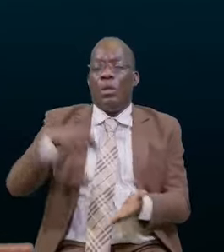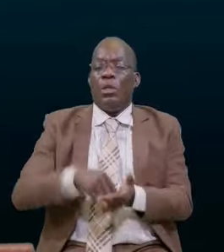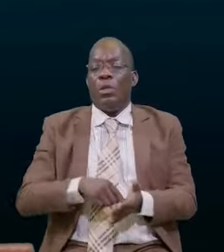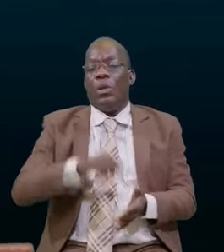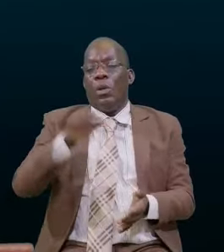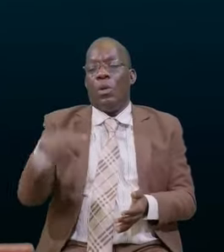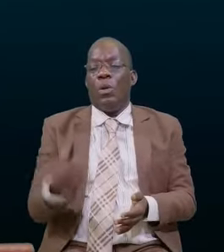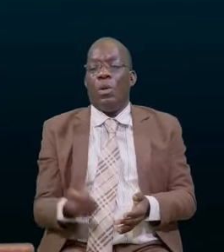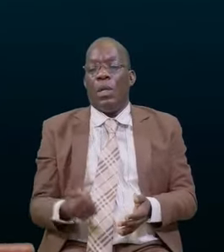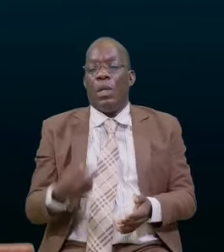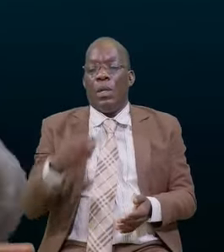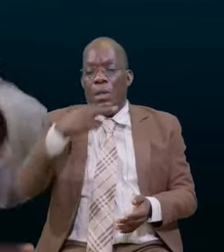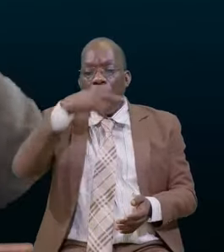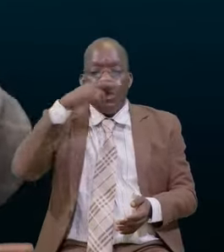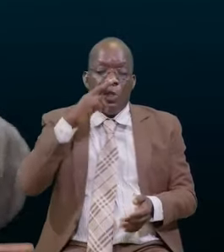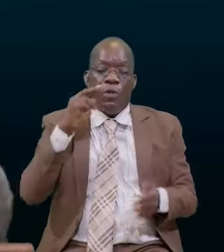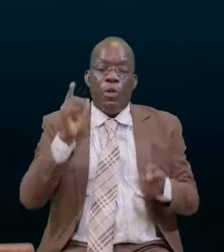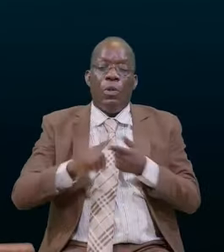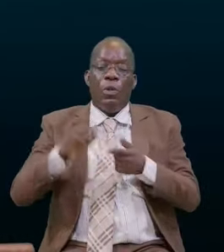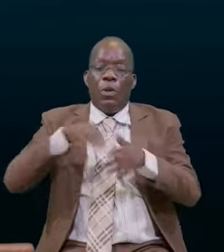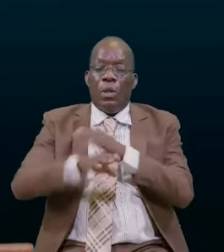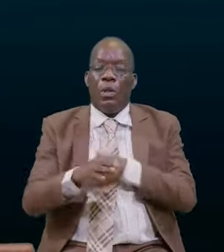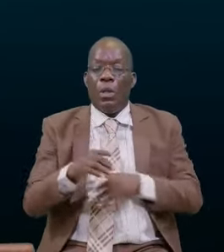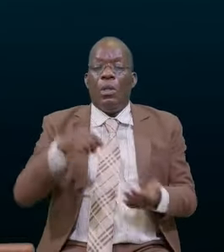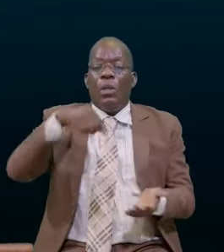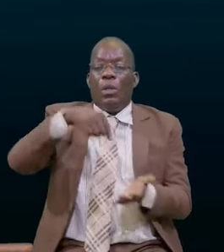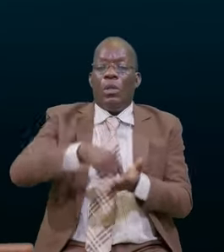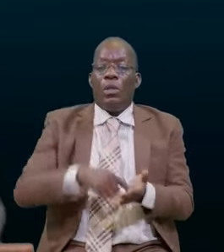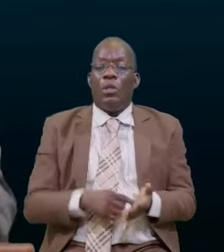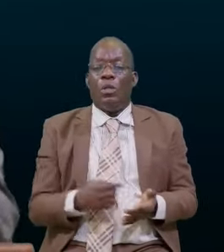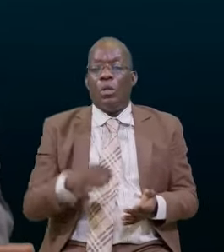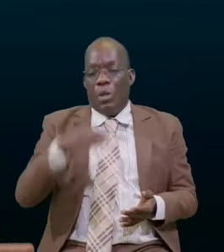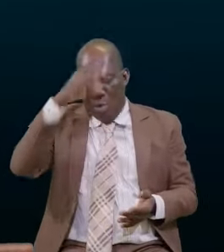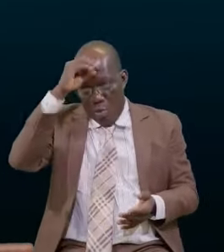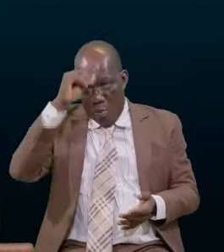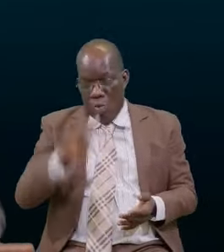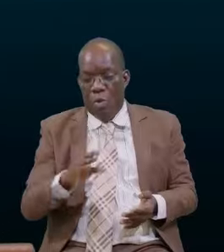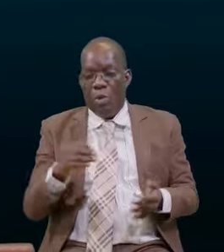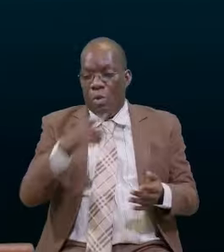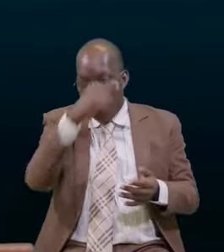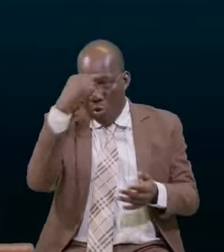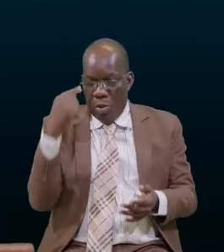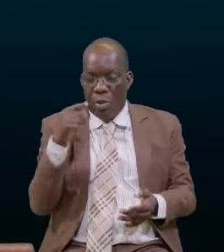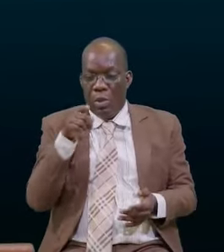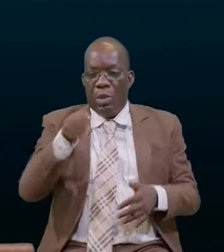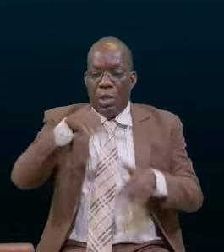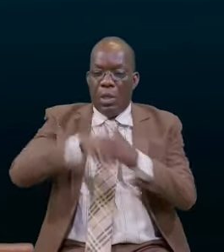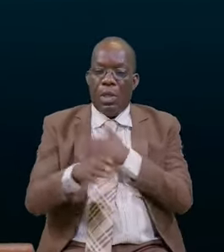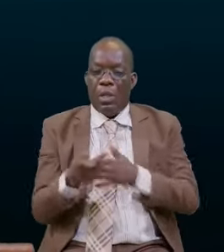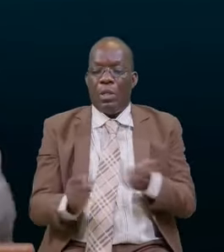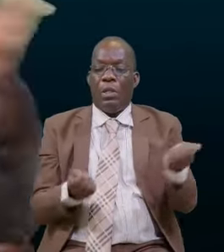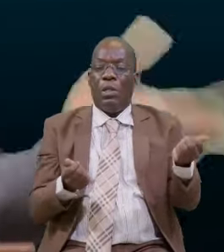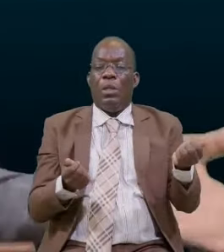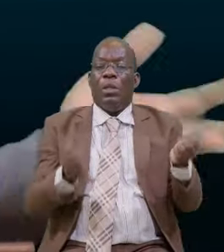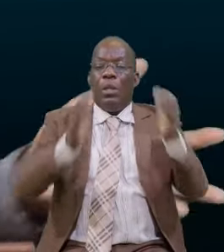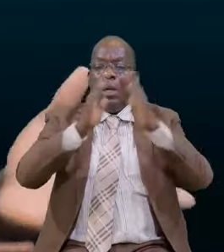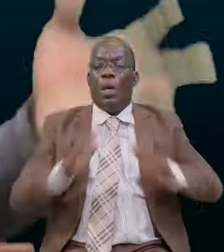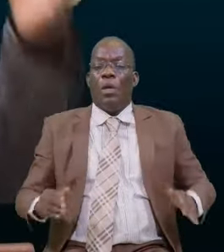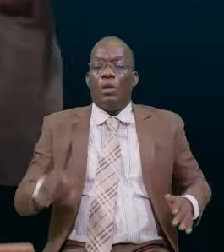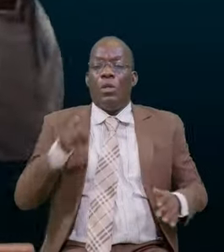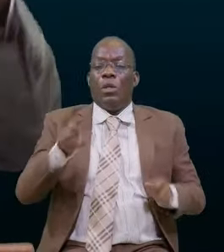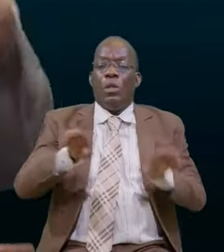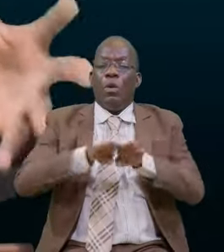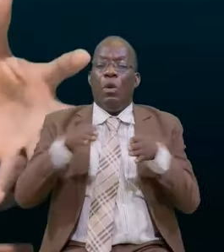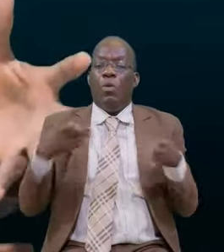but this little boy because he has gained entrance into the house he go and opens the door and so that the